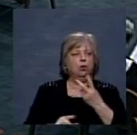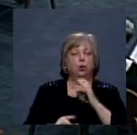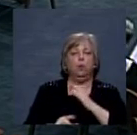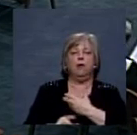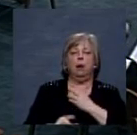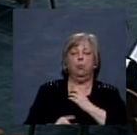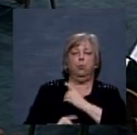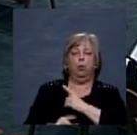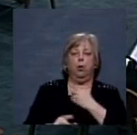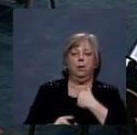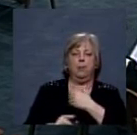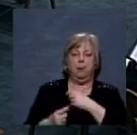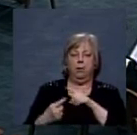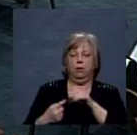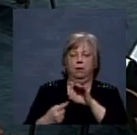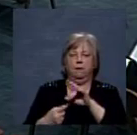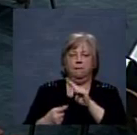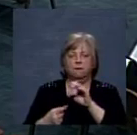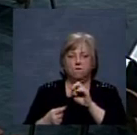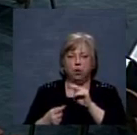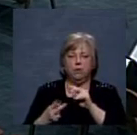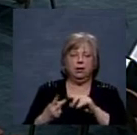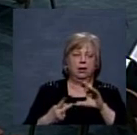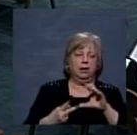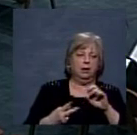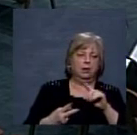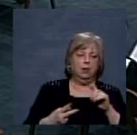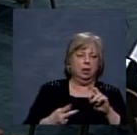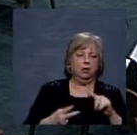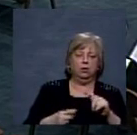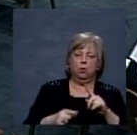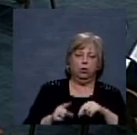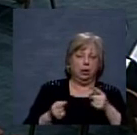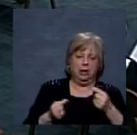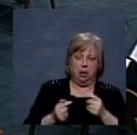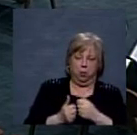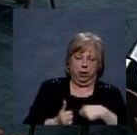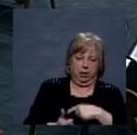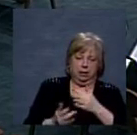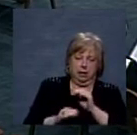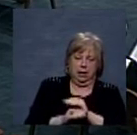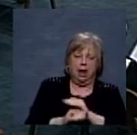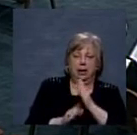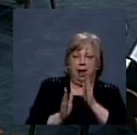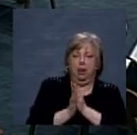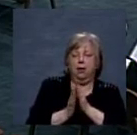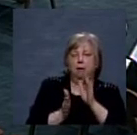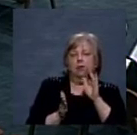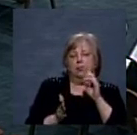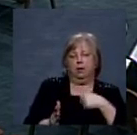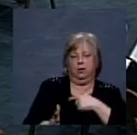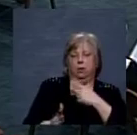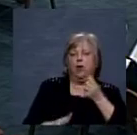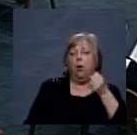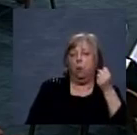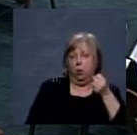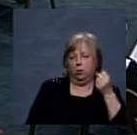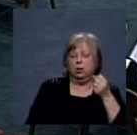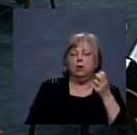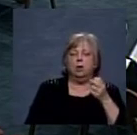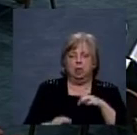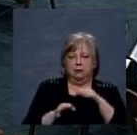members, Director Fortson and Director Kazort, were not able to be with us tonight, and they had asked that we hold that I hold this. So we